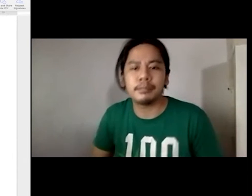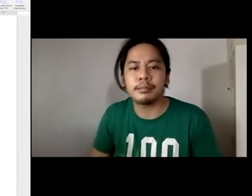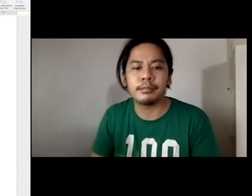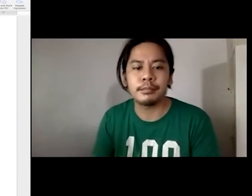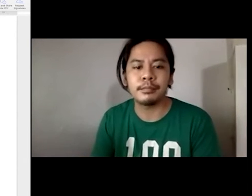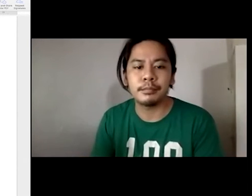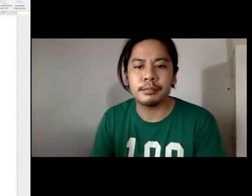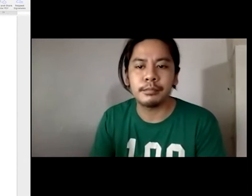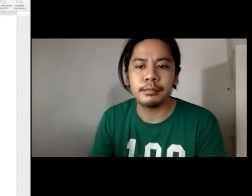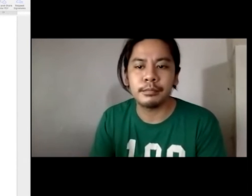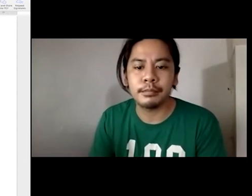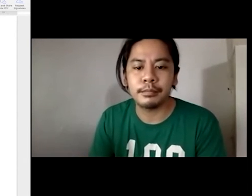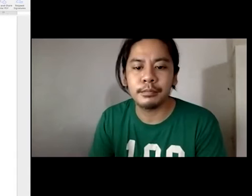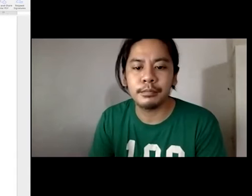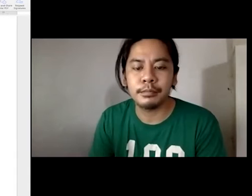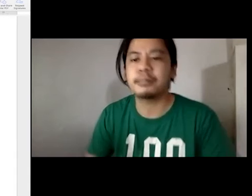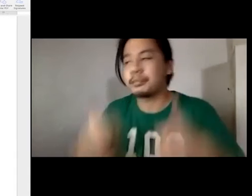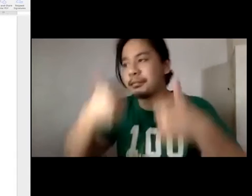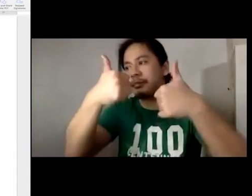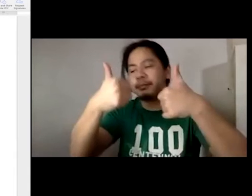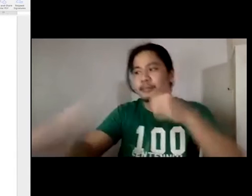or have what?